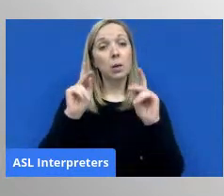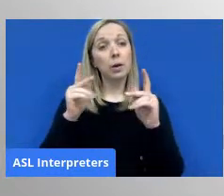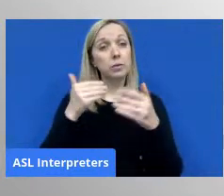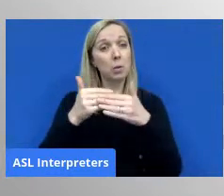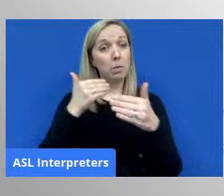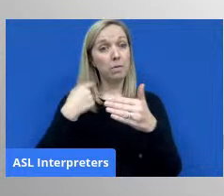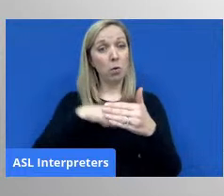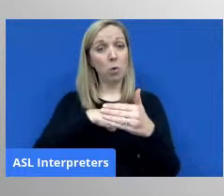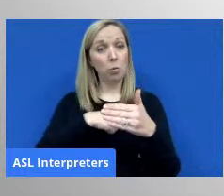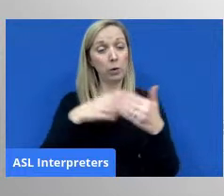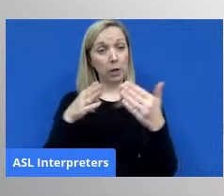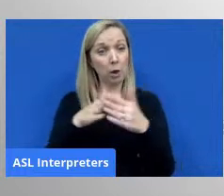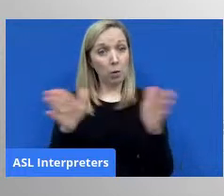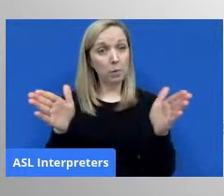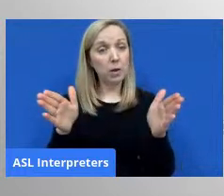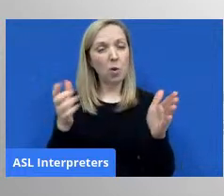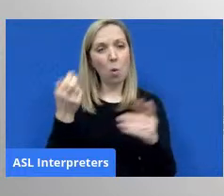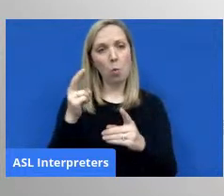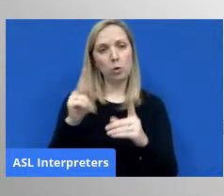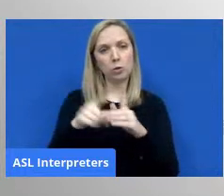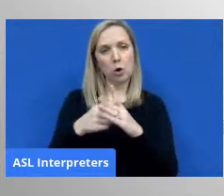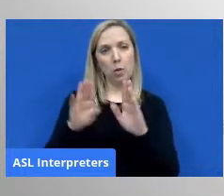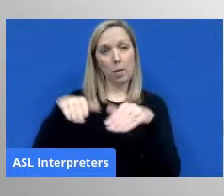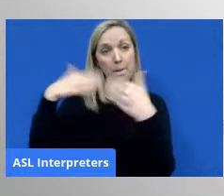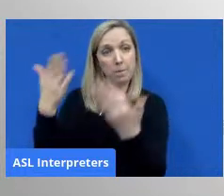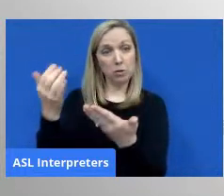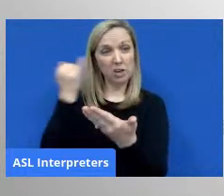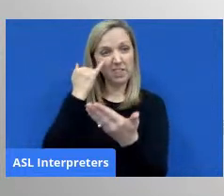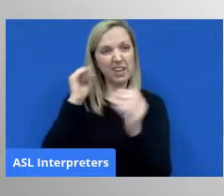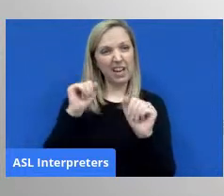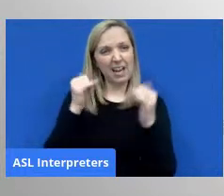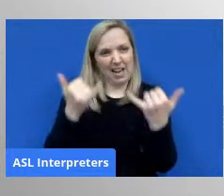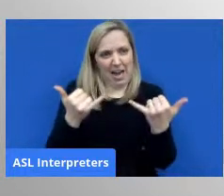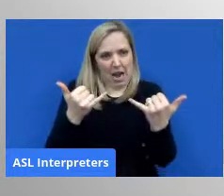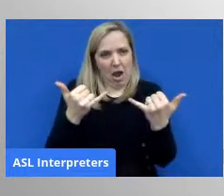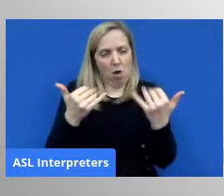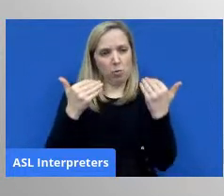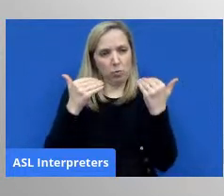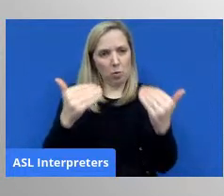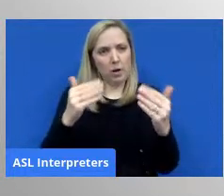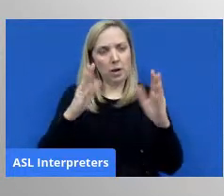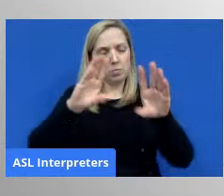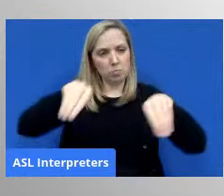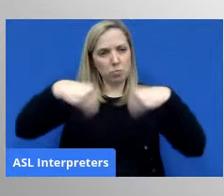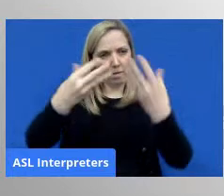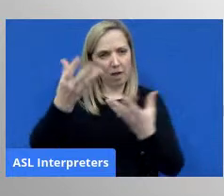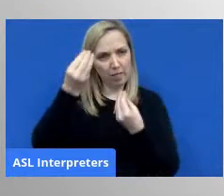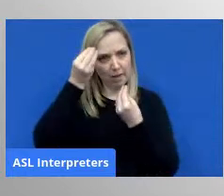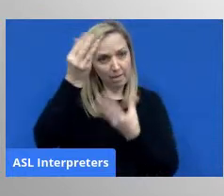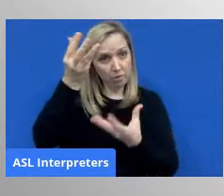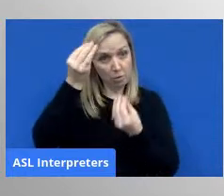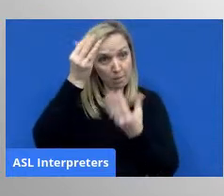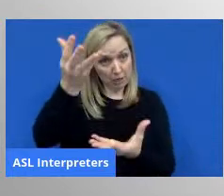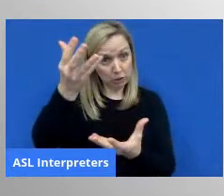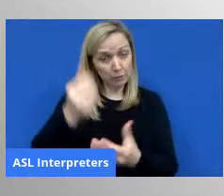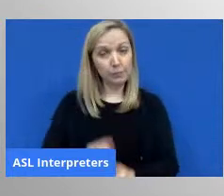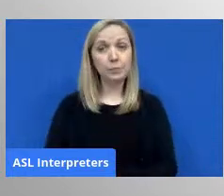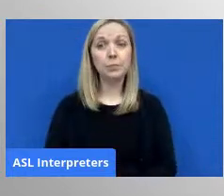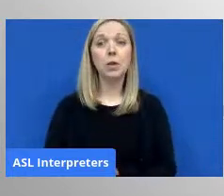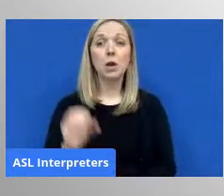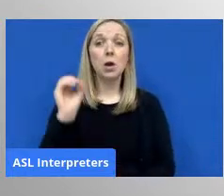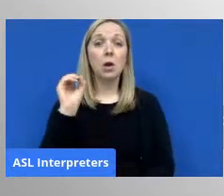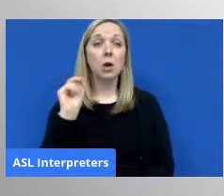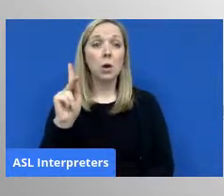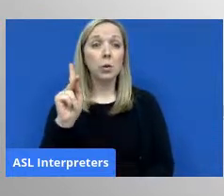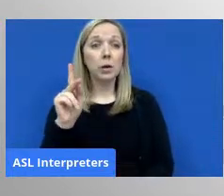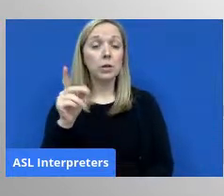open the floor, have the motion, if he could just give us that additional information. Okay, you have two documents